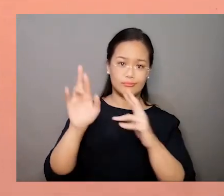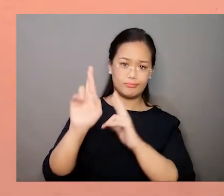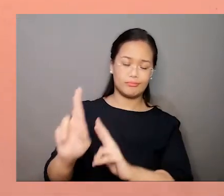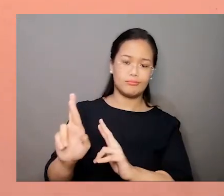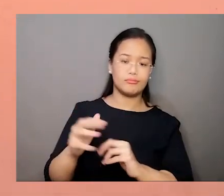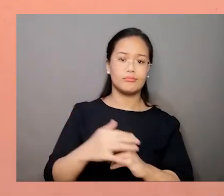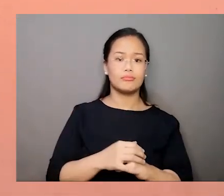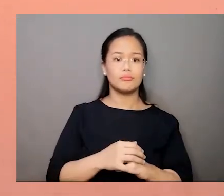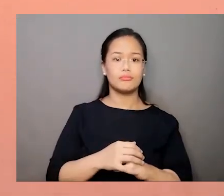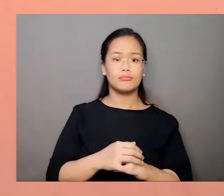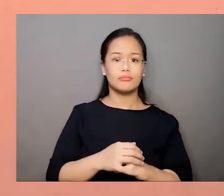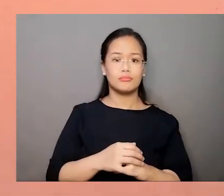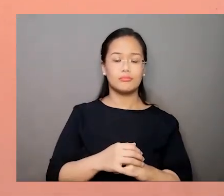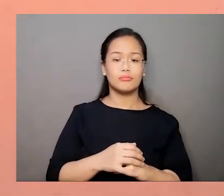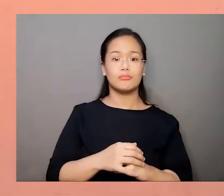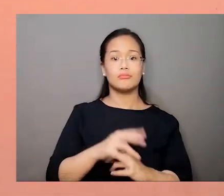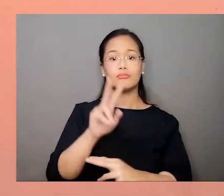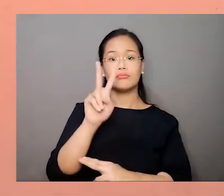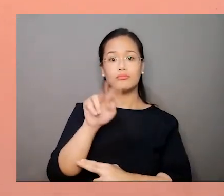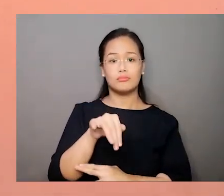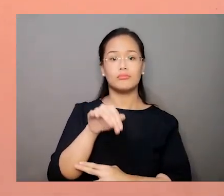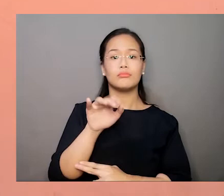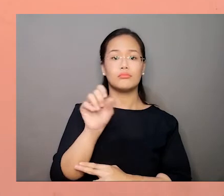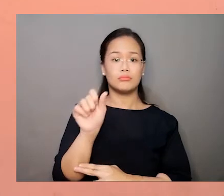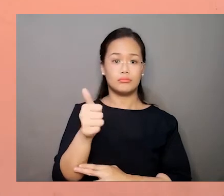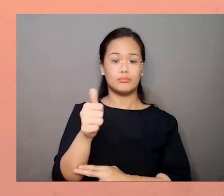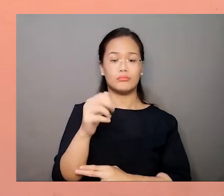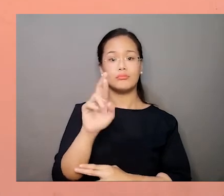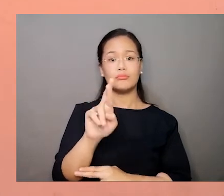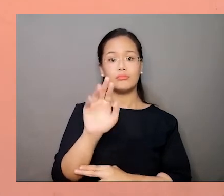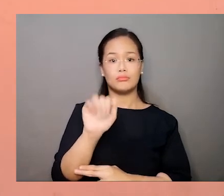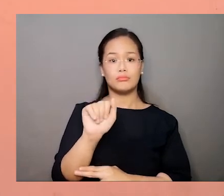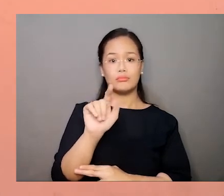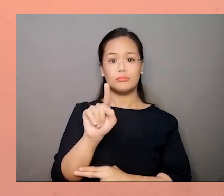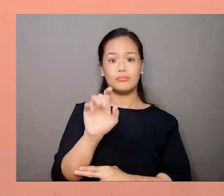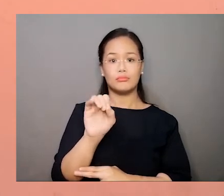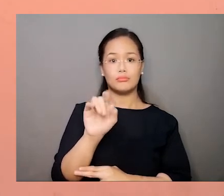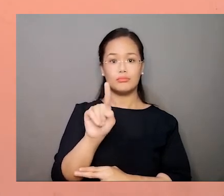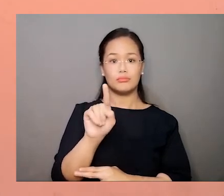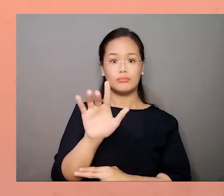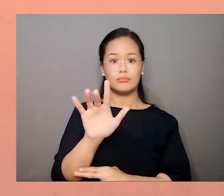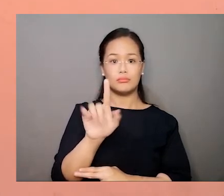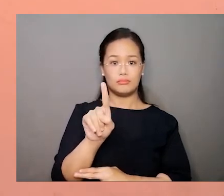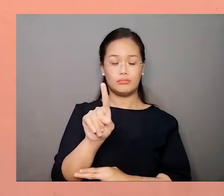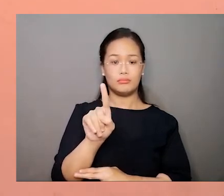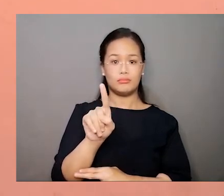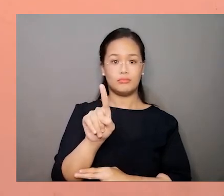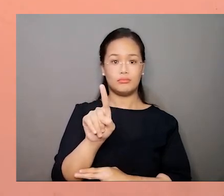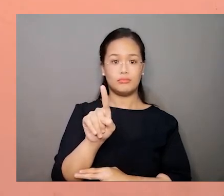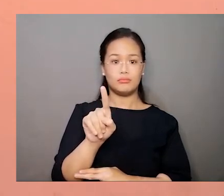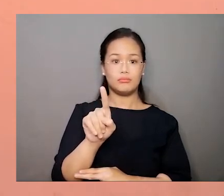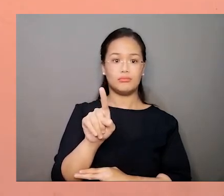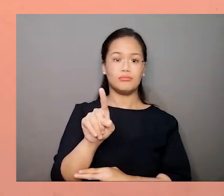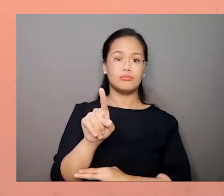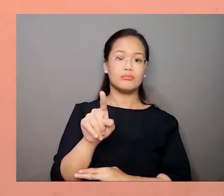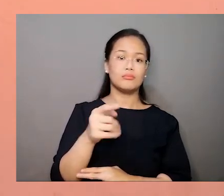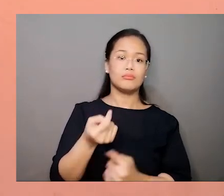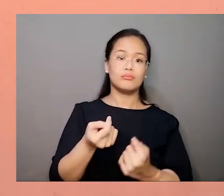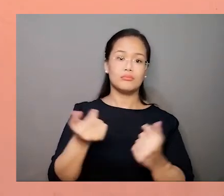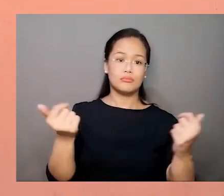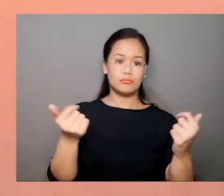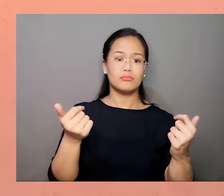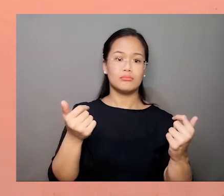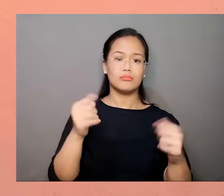So, in 2010, Republic Act 10151 repealed our labor code's general